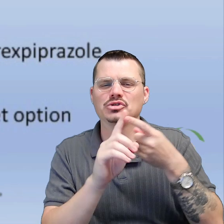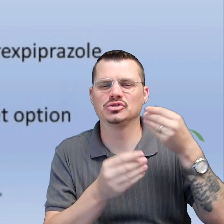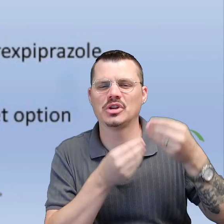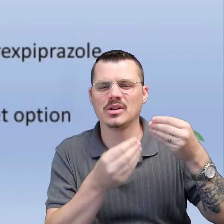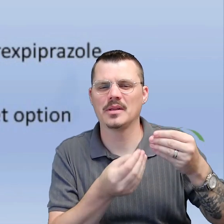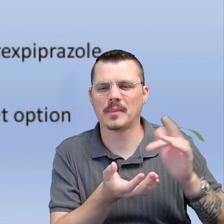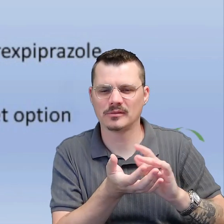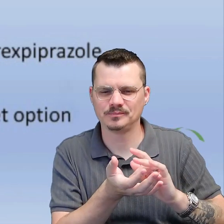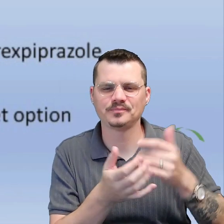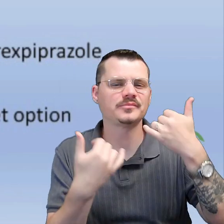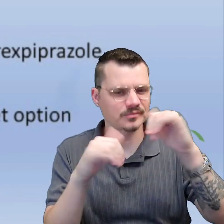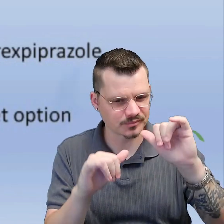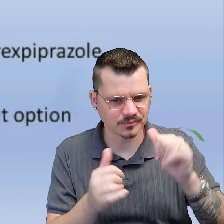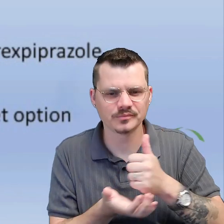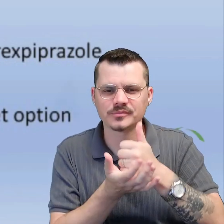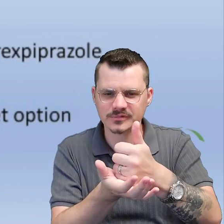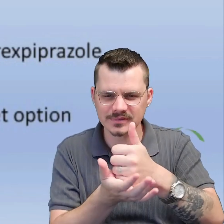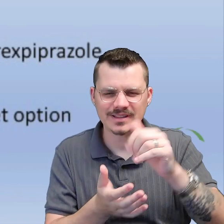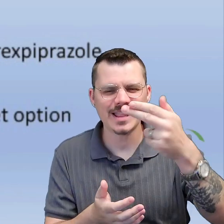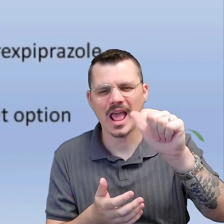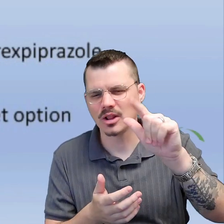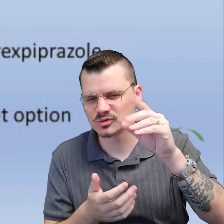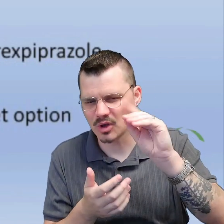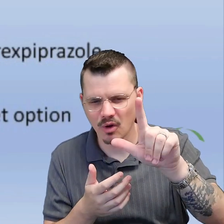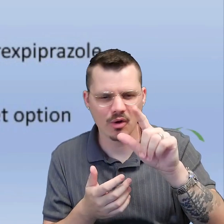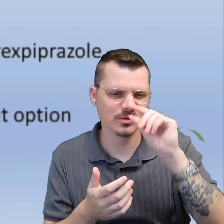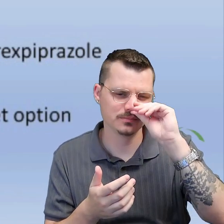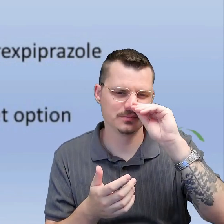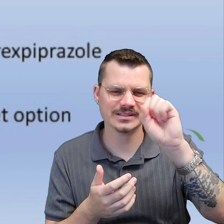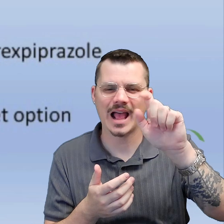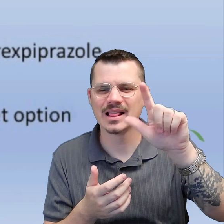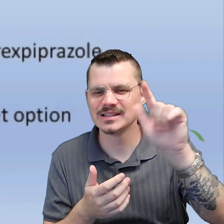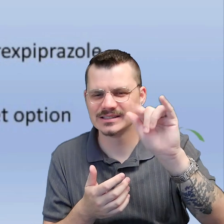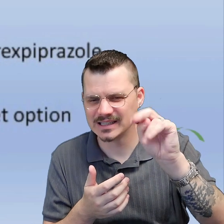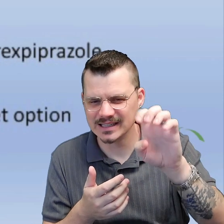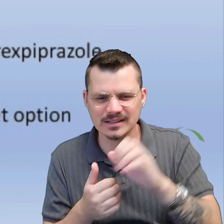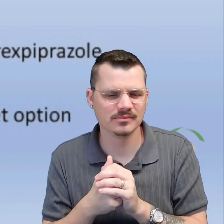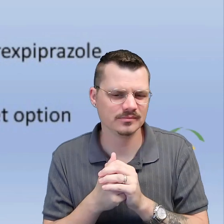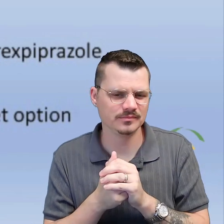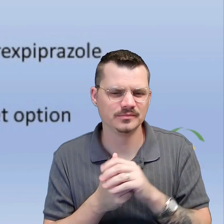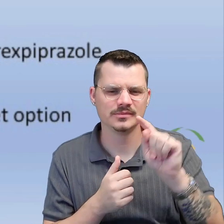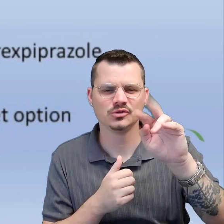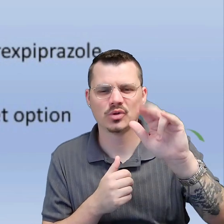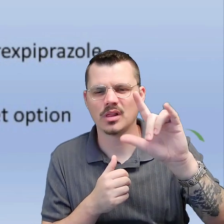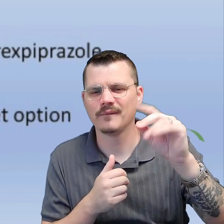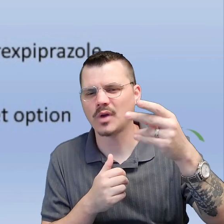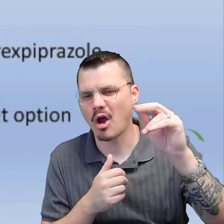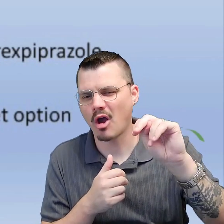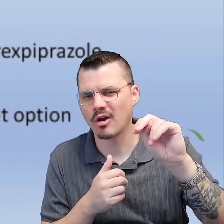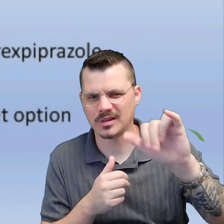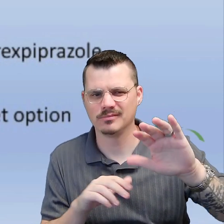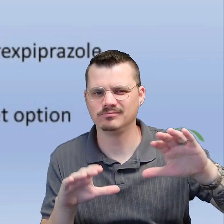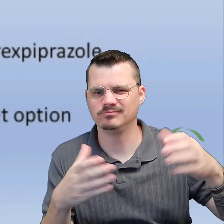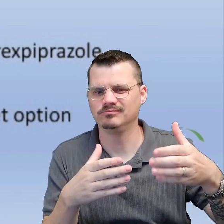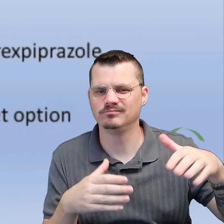generation medicines, they're still pretty helpful. You know, the Haldol, Stelazine, Trilofan